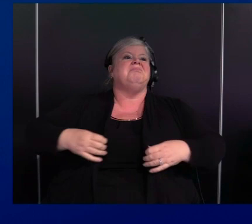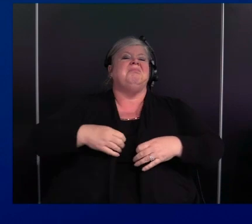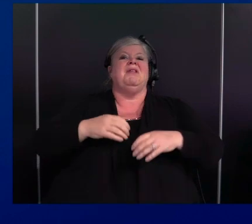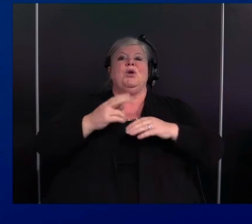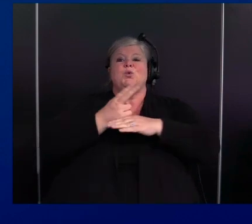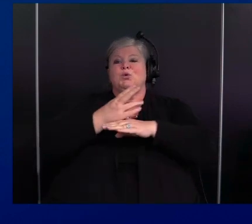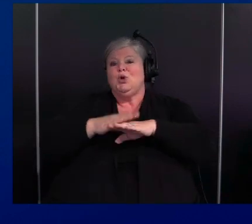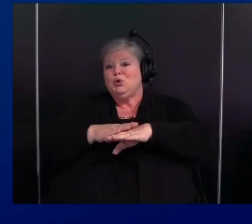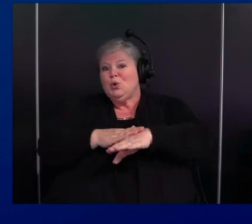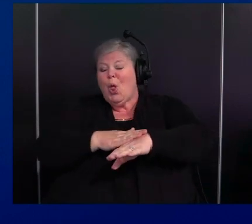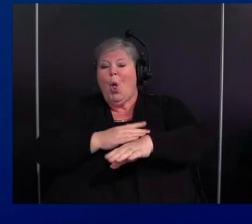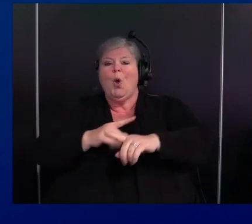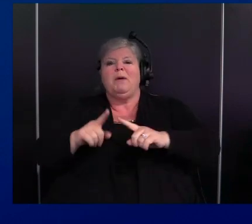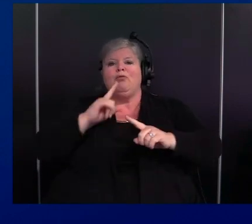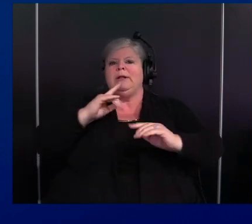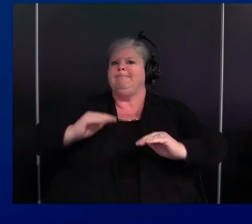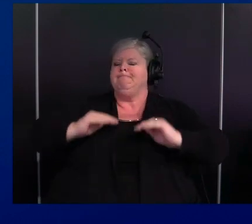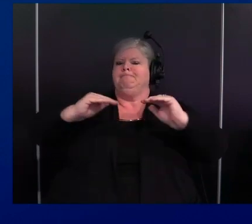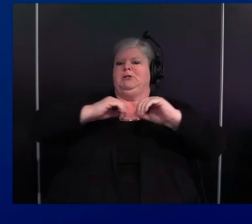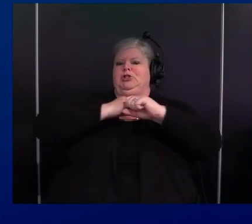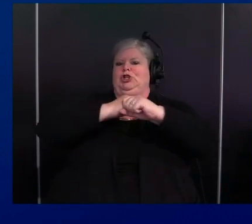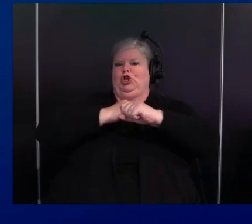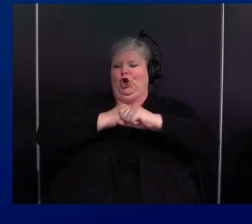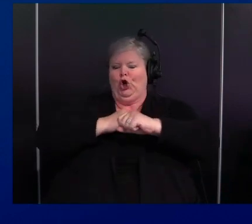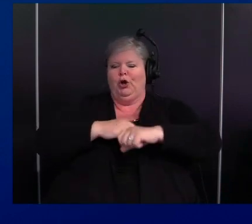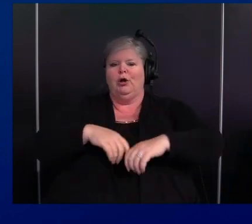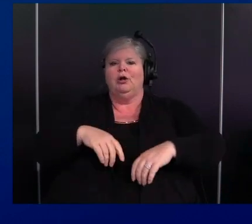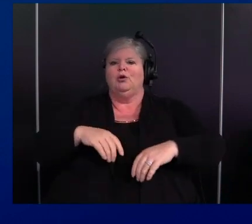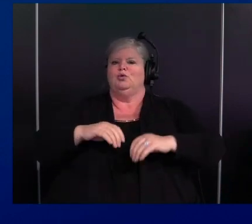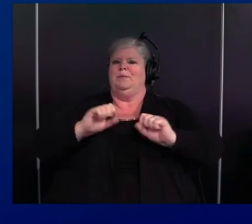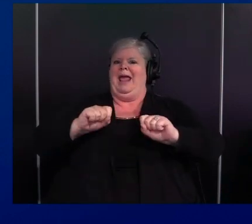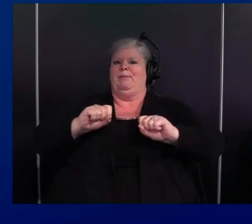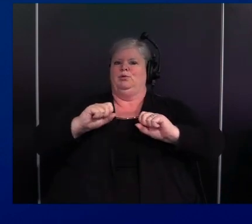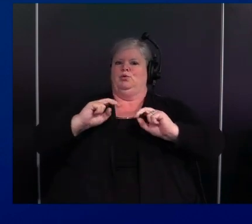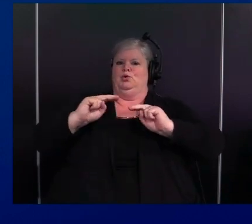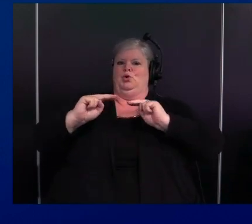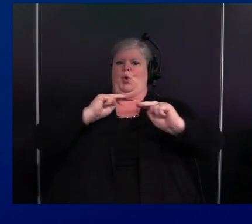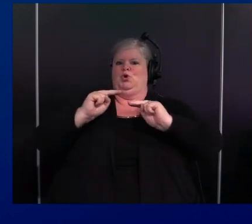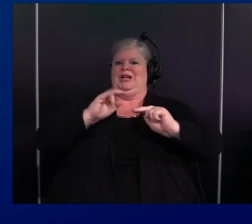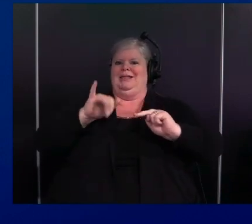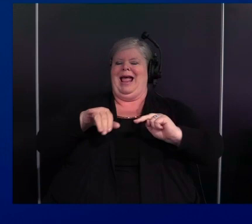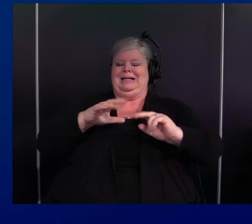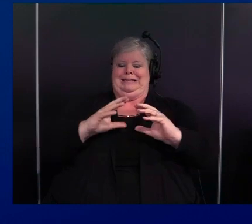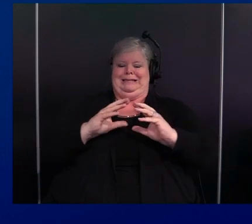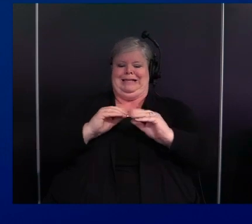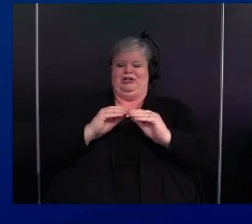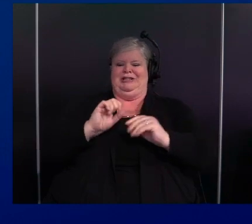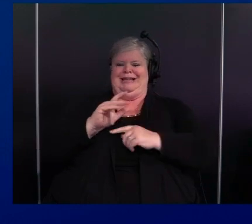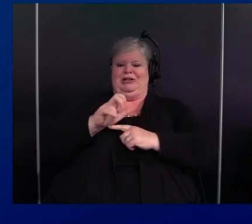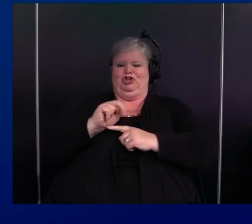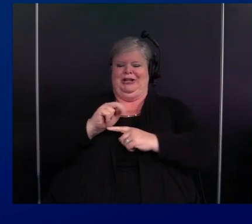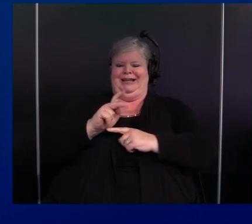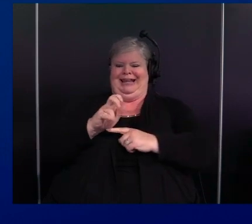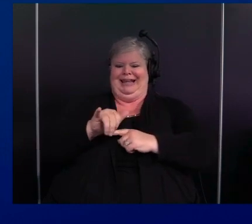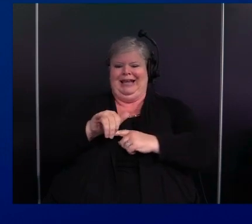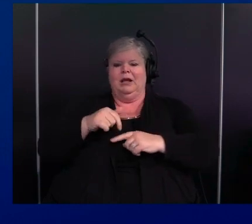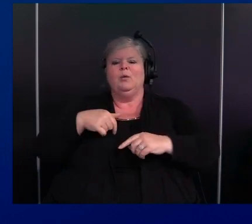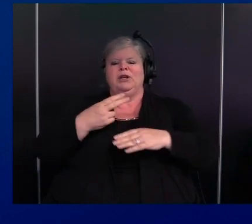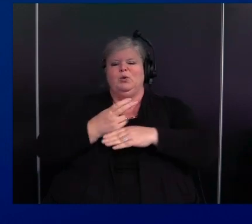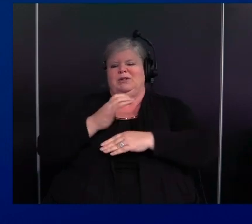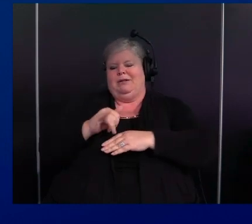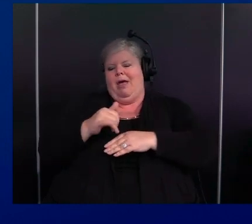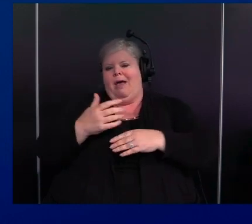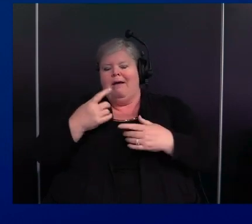secure mechanism to negotiate a session key. So session key negotiation is kind of lingo we use a lot in